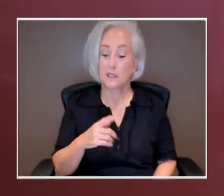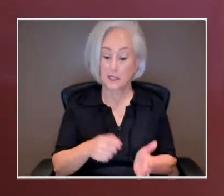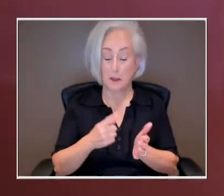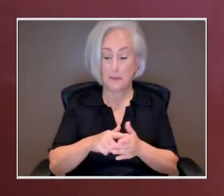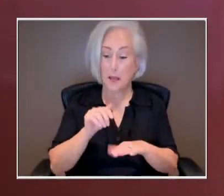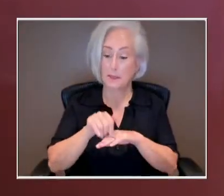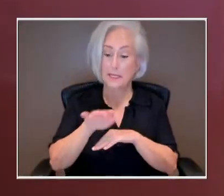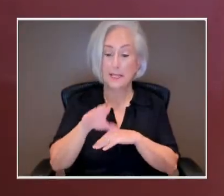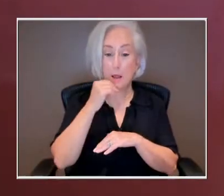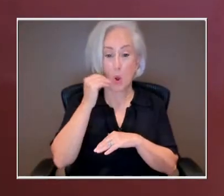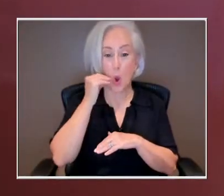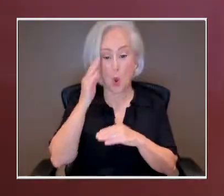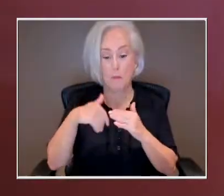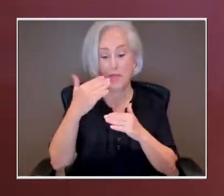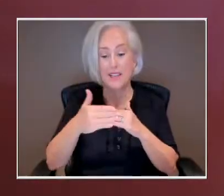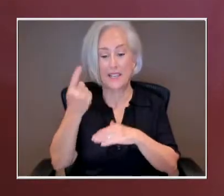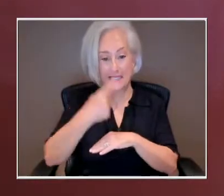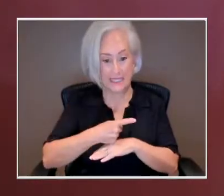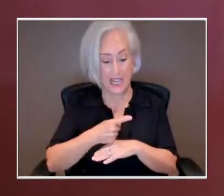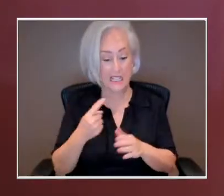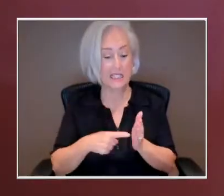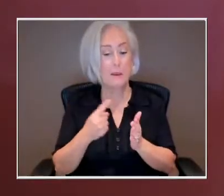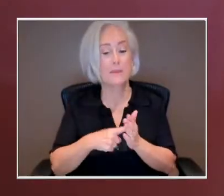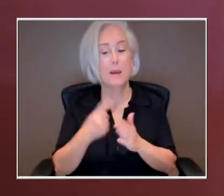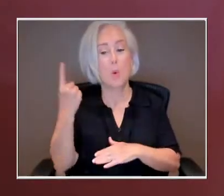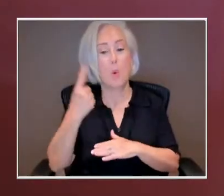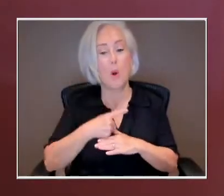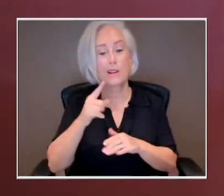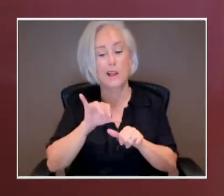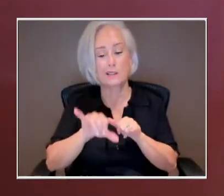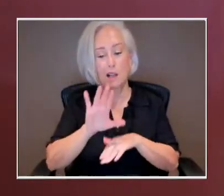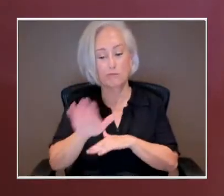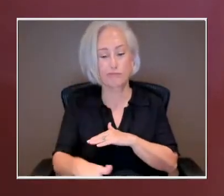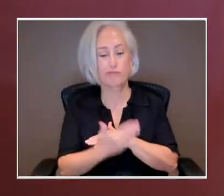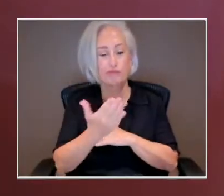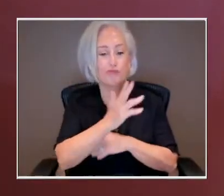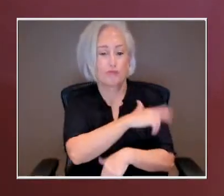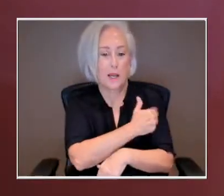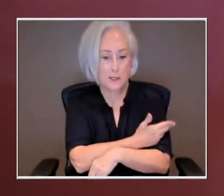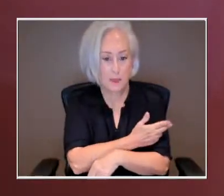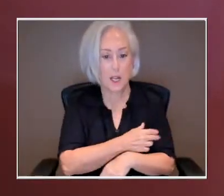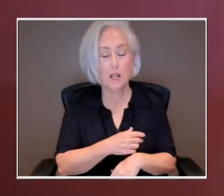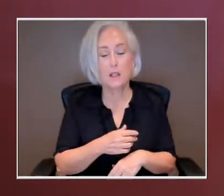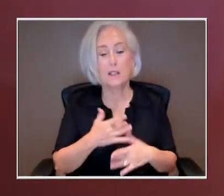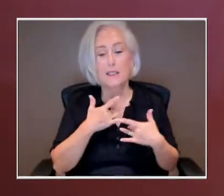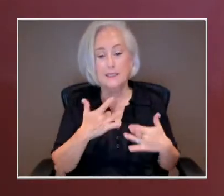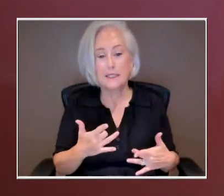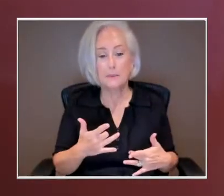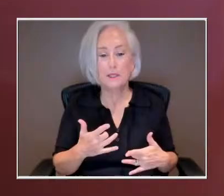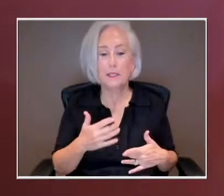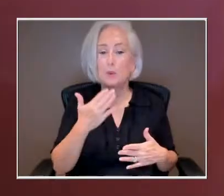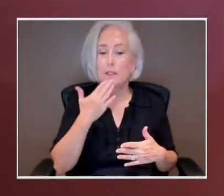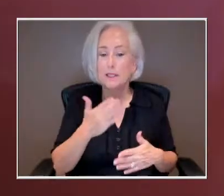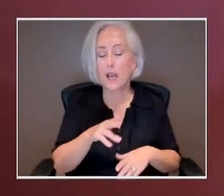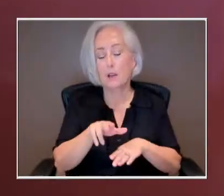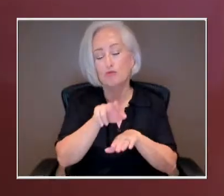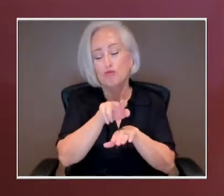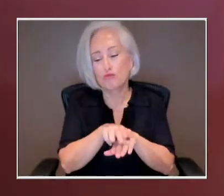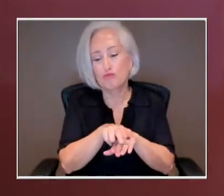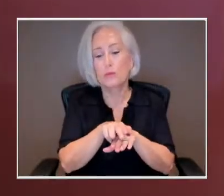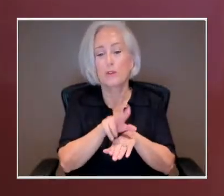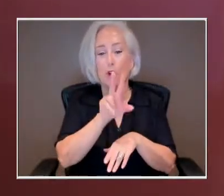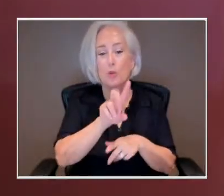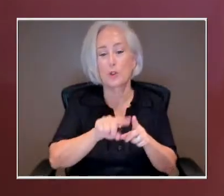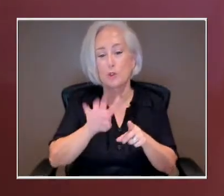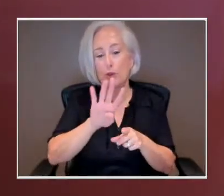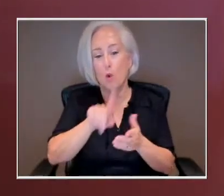day. After the procedure, you're bed rest for 3 to 4 hours, and after that, I just say take it easy for a week. And